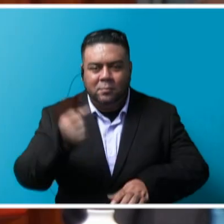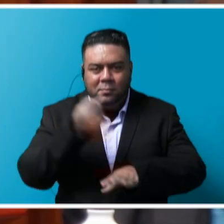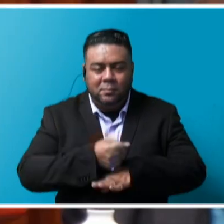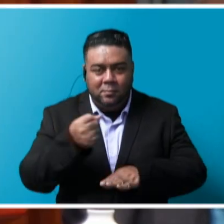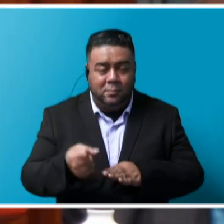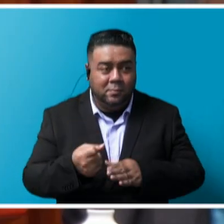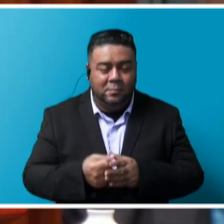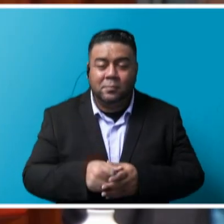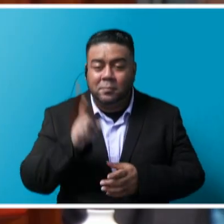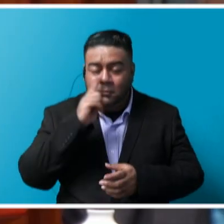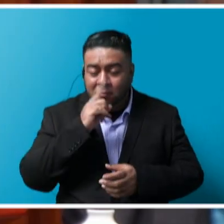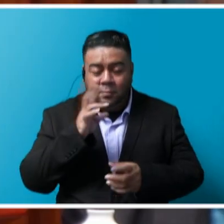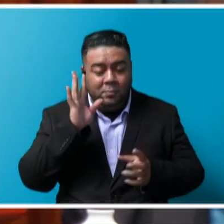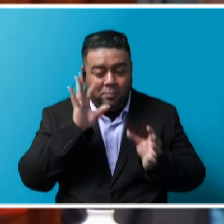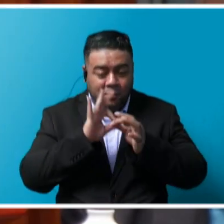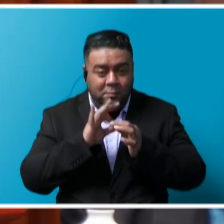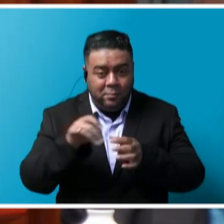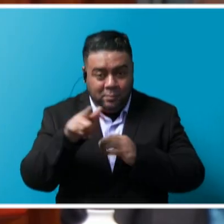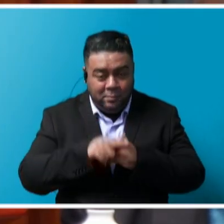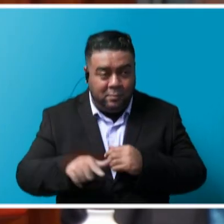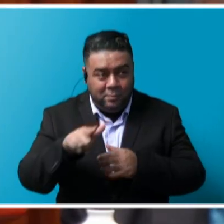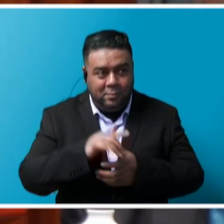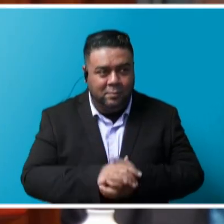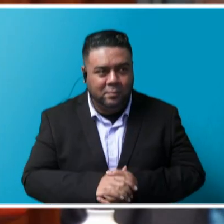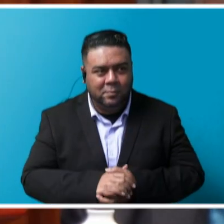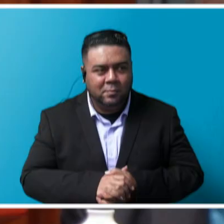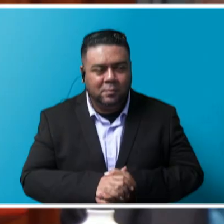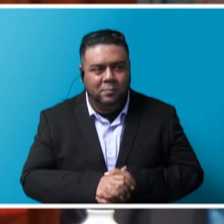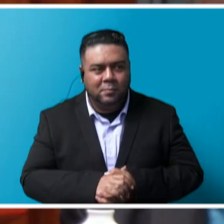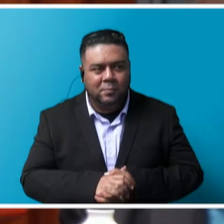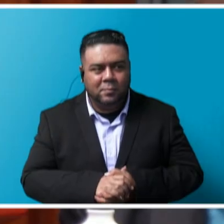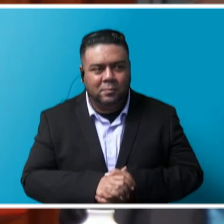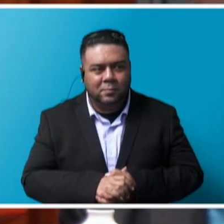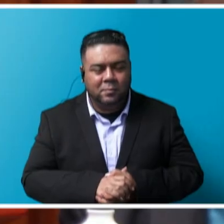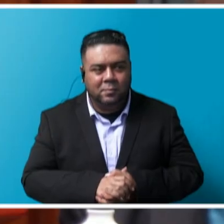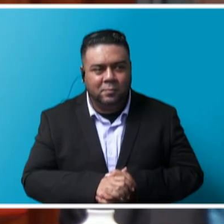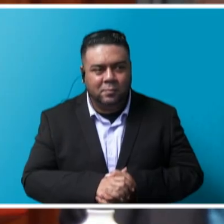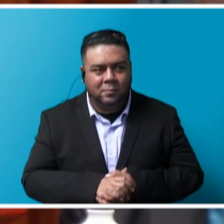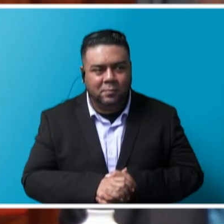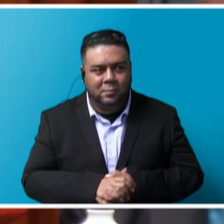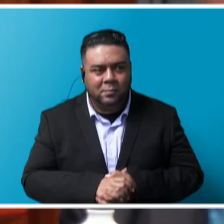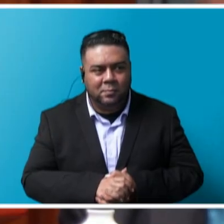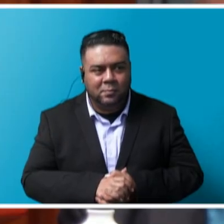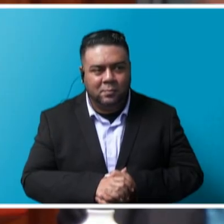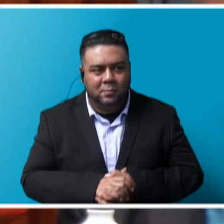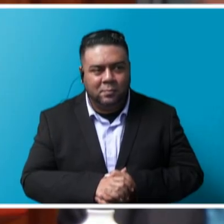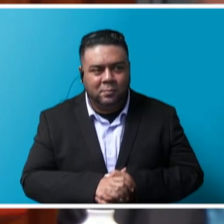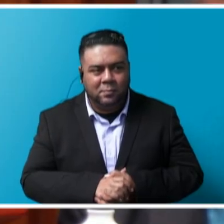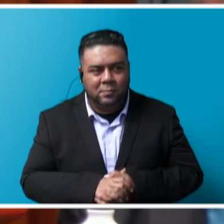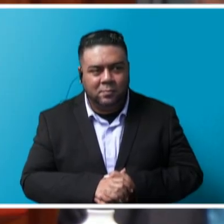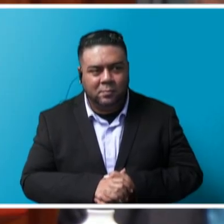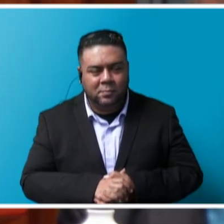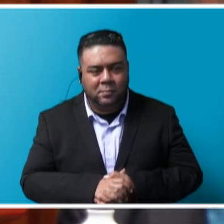who own land should also share in the prosperity that development creates. New town development